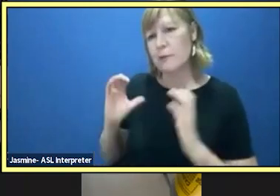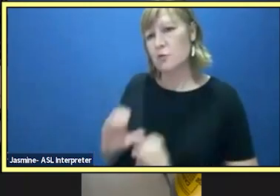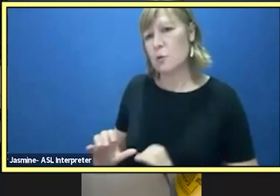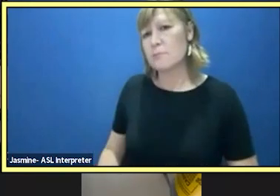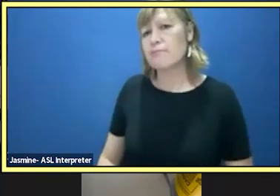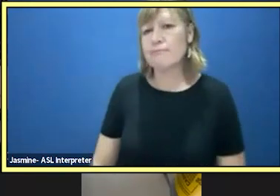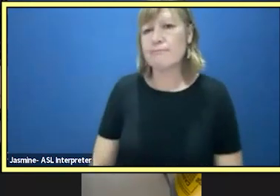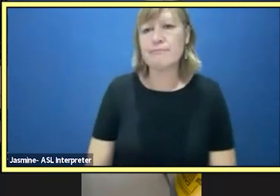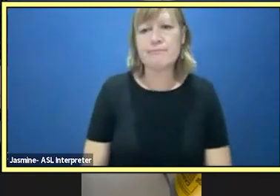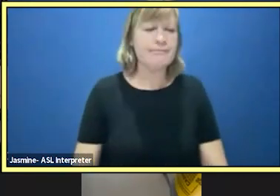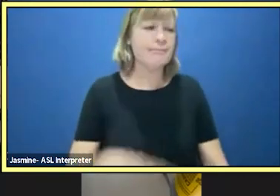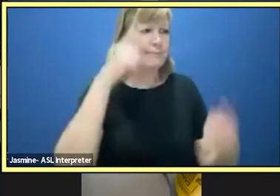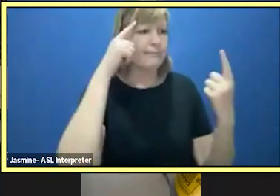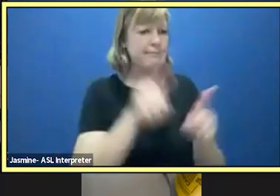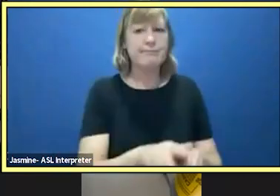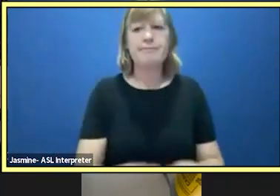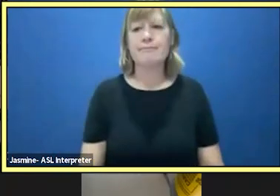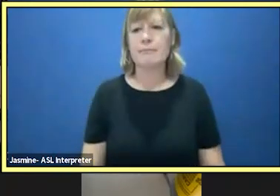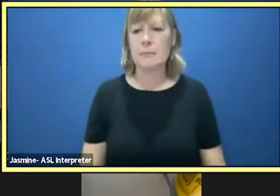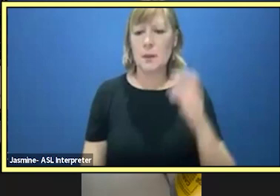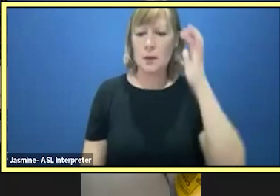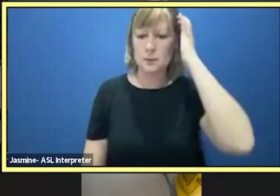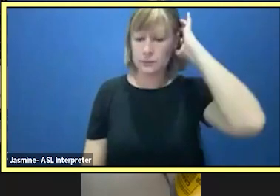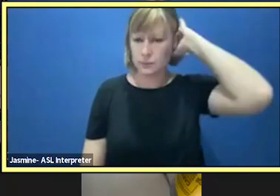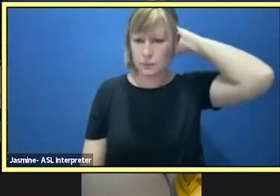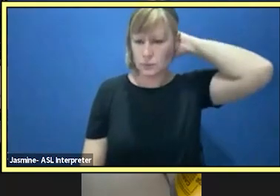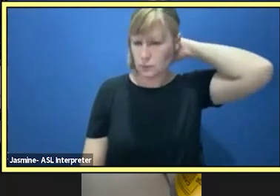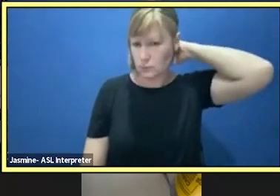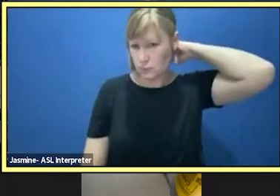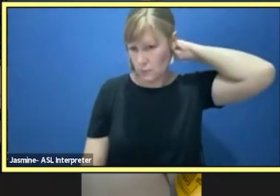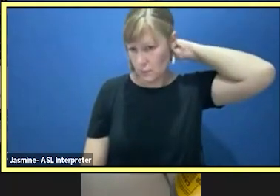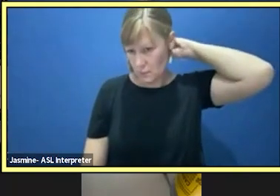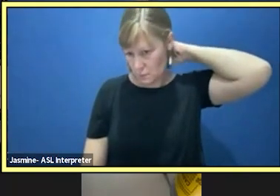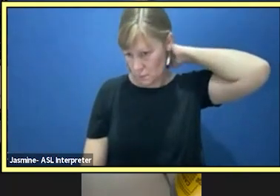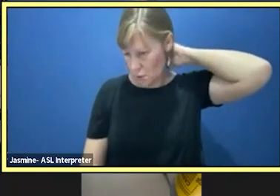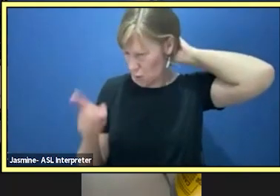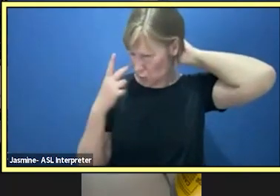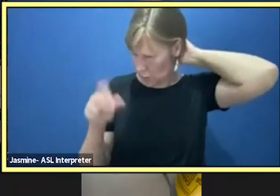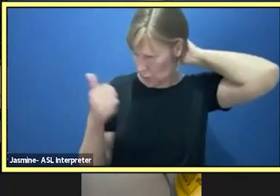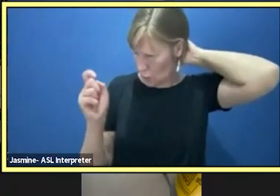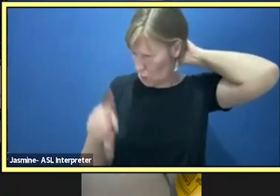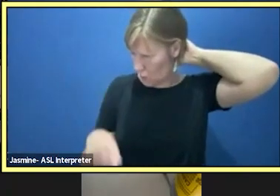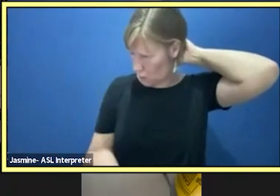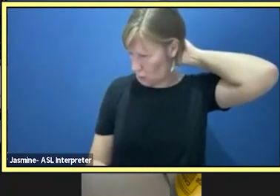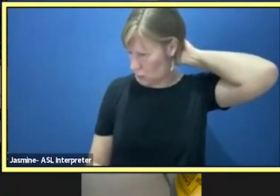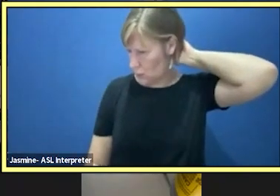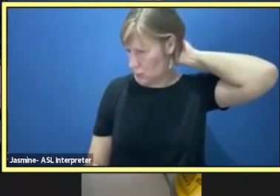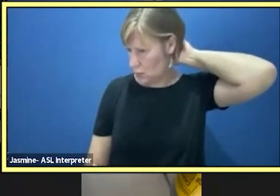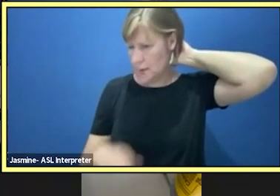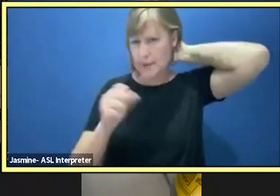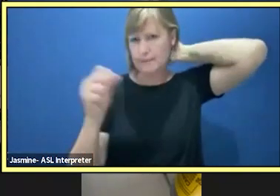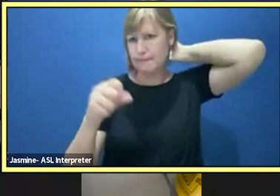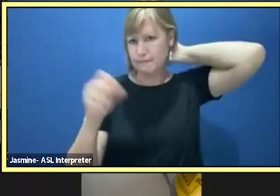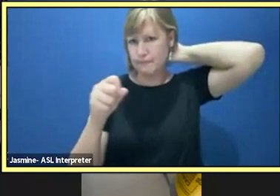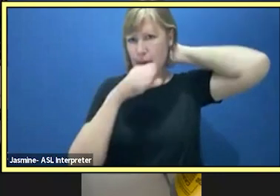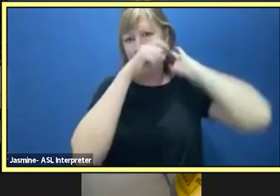There was a question that Andrew, did you see that? Somebody wanted you to read the next question. I'm looking at it right now. Stephanie Blair wants to